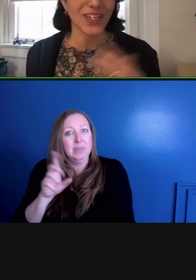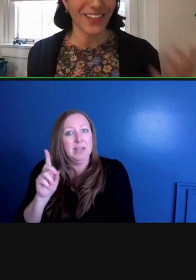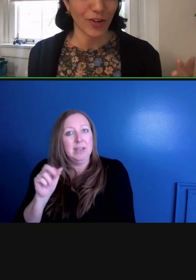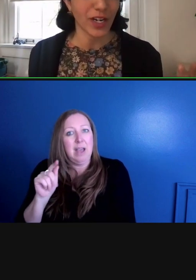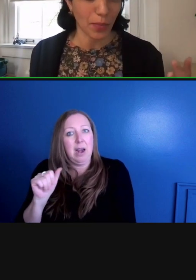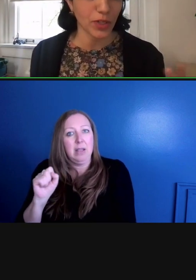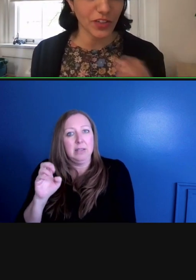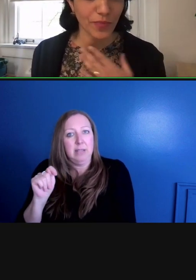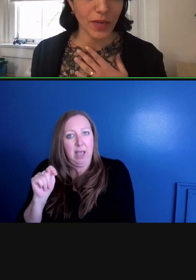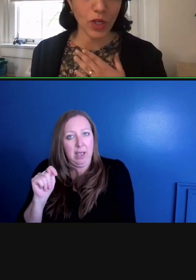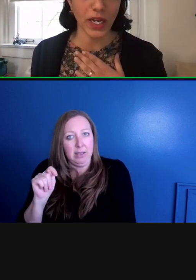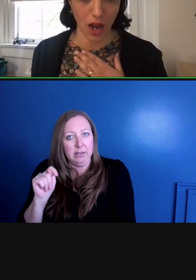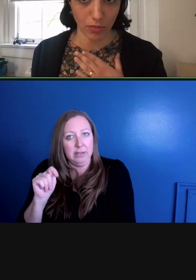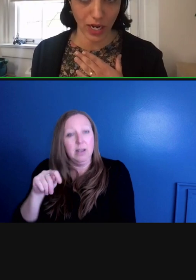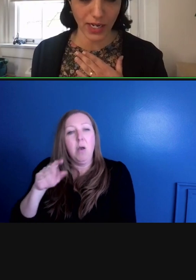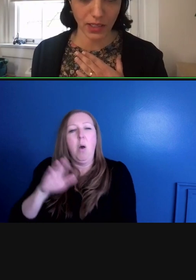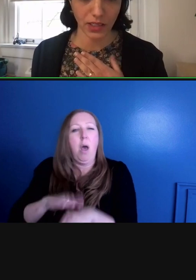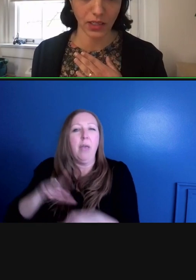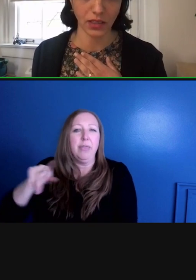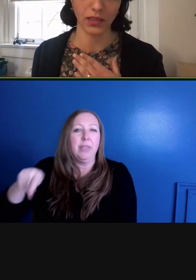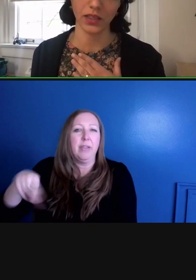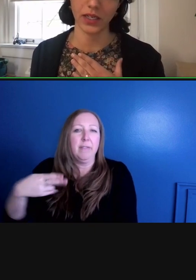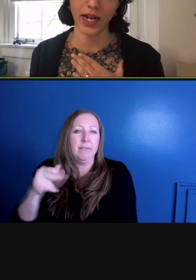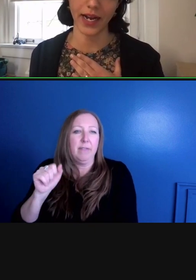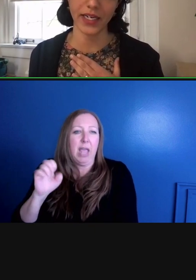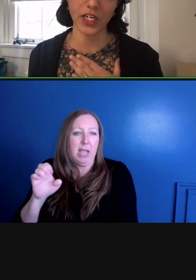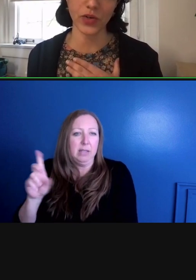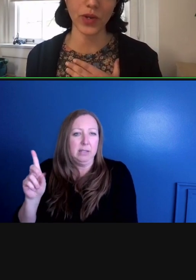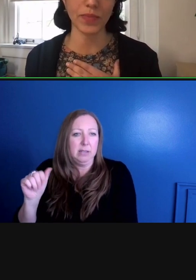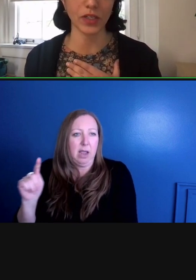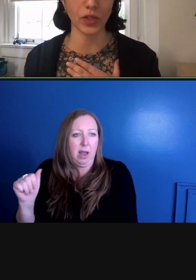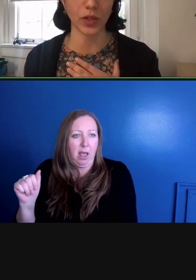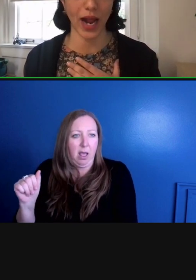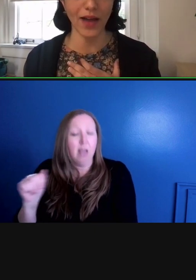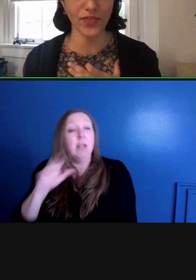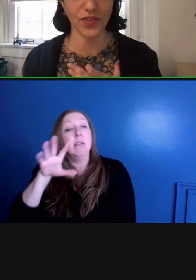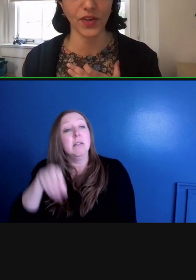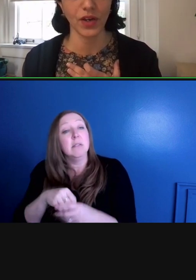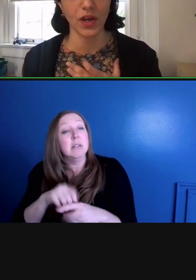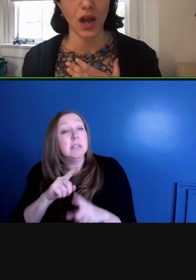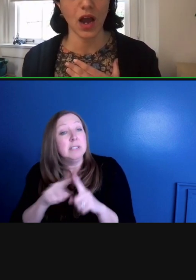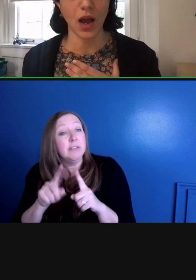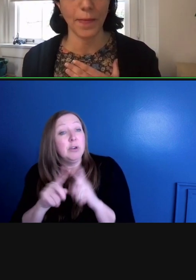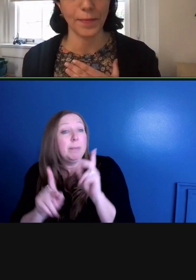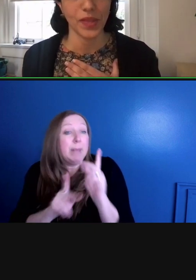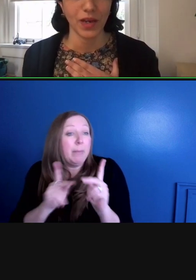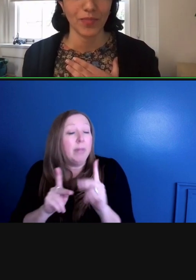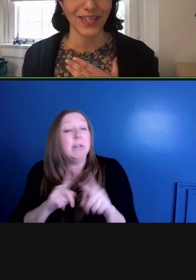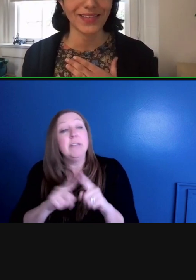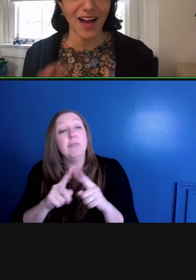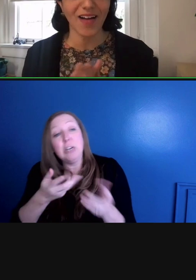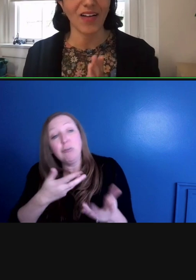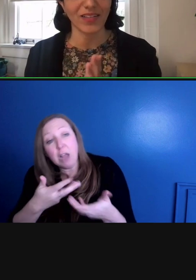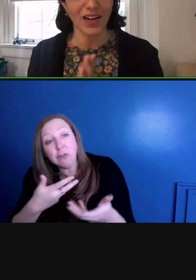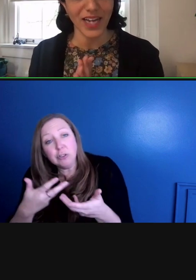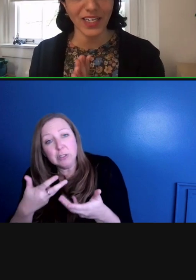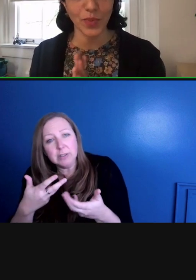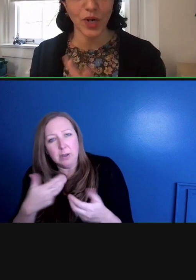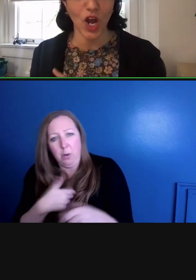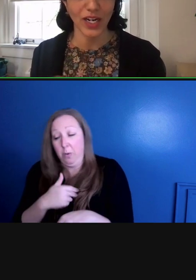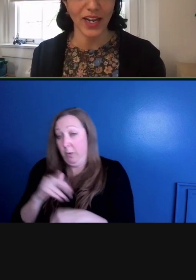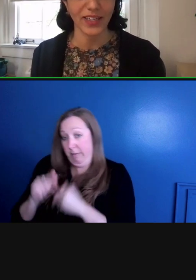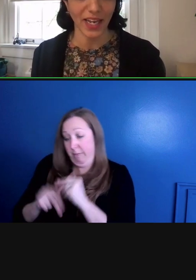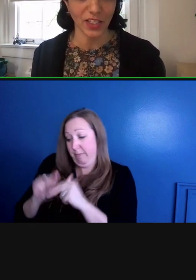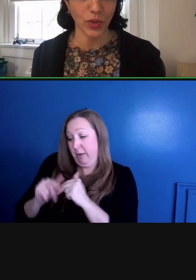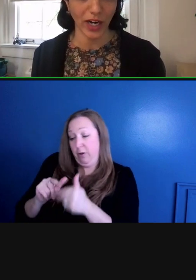interactions between different numbers of people and objects. And here we built graphs based not on contact,